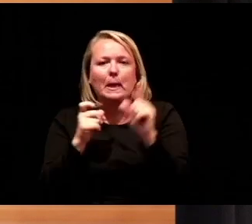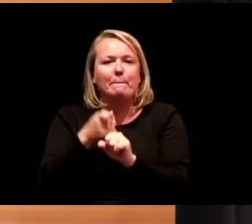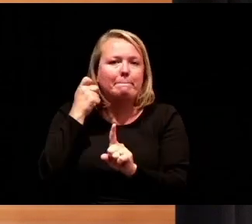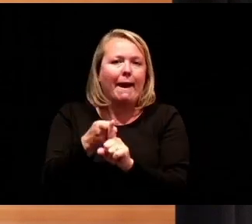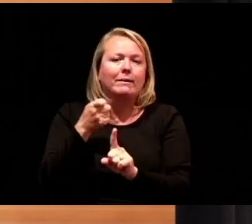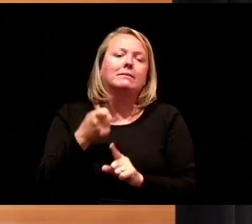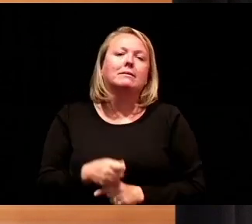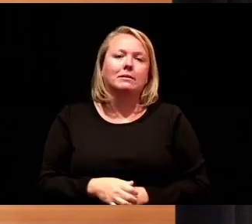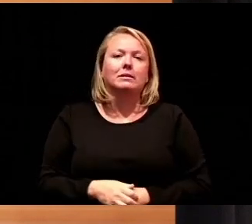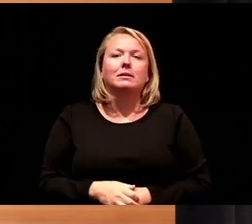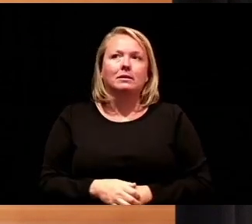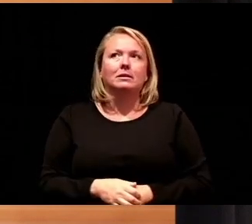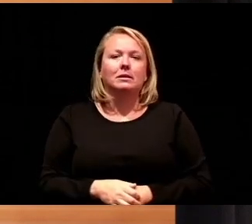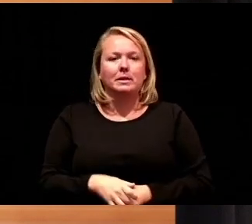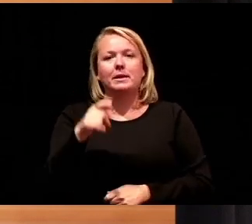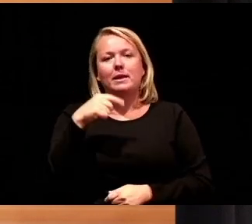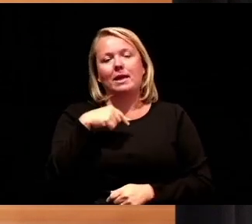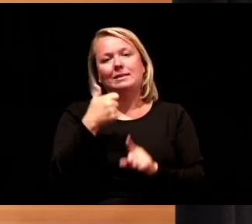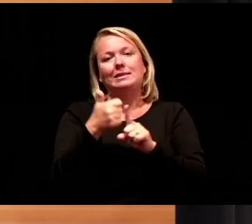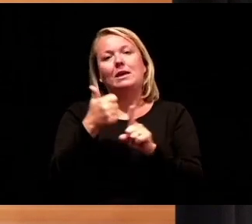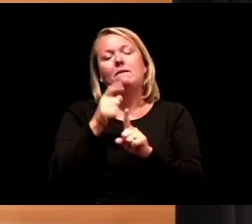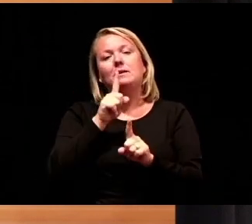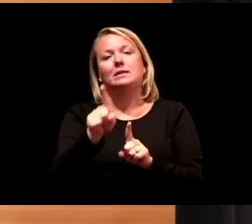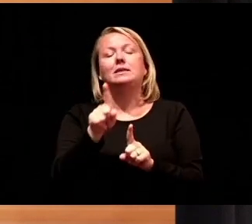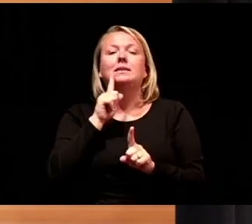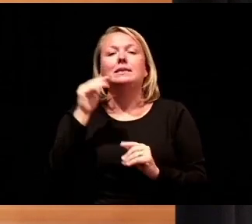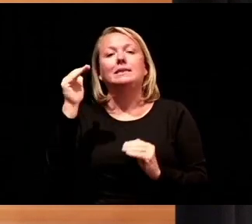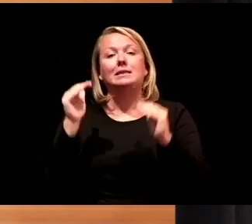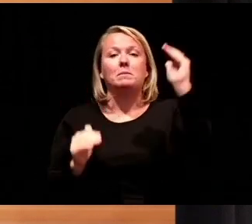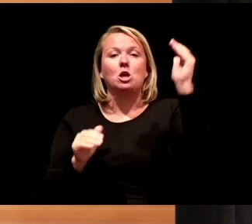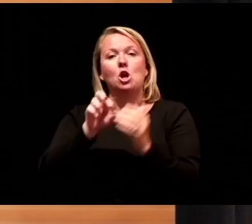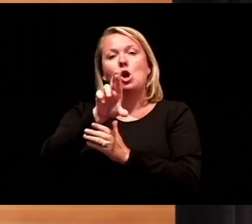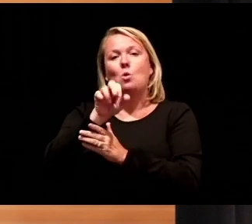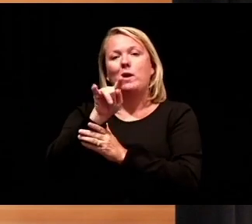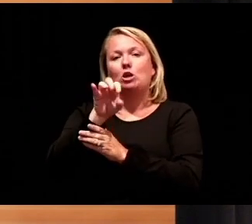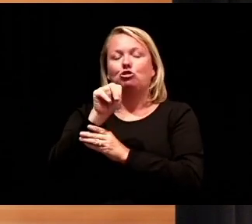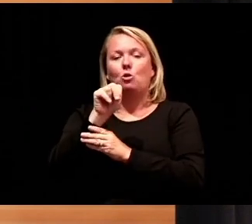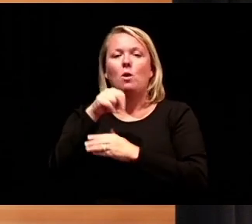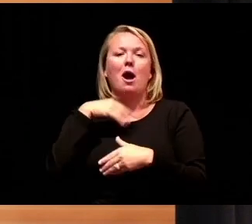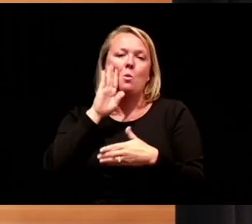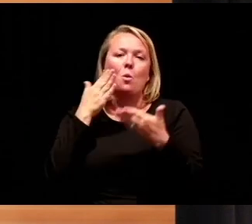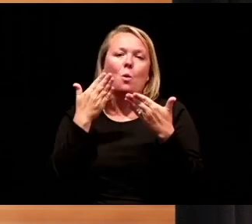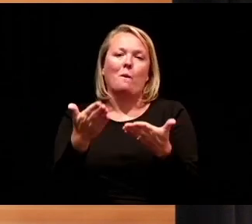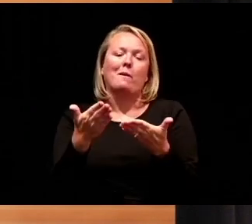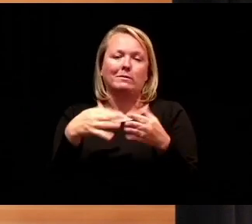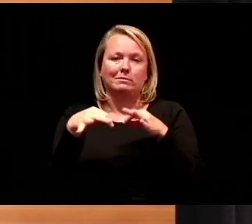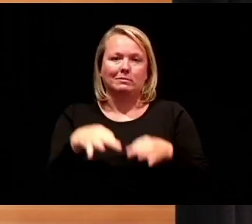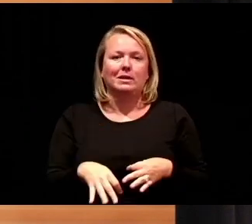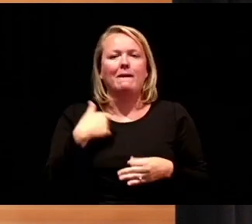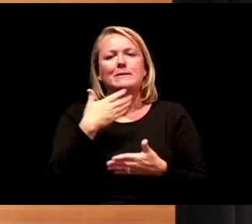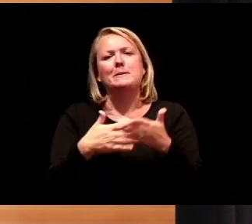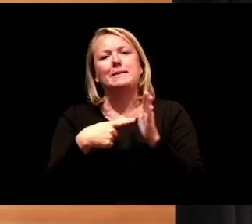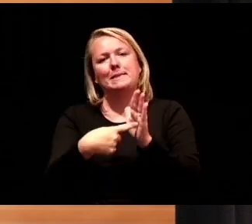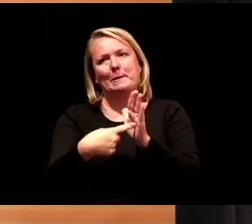information to better understand what is that impact, what does that look like, and we're able to utilize it with tools such as